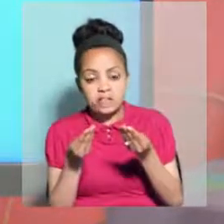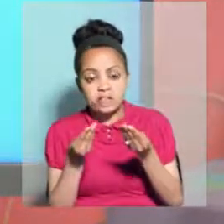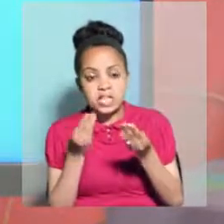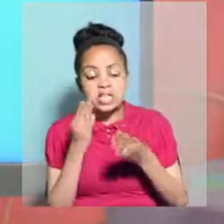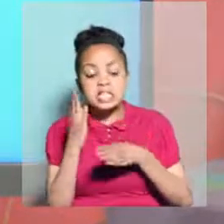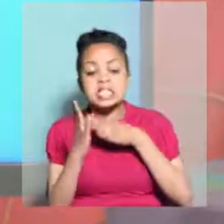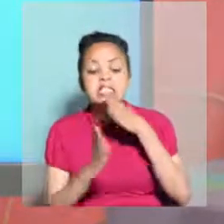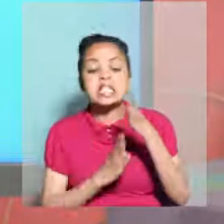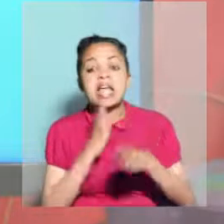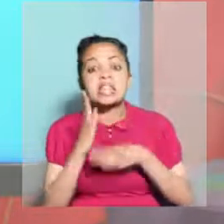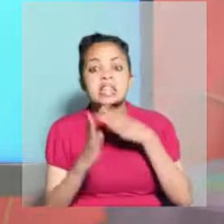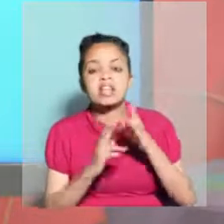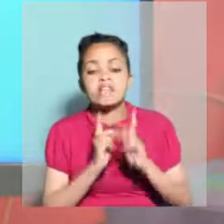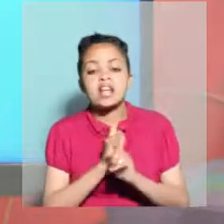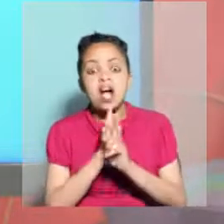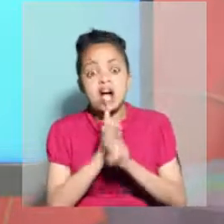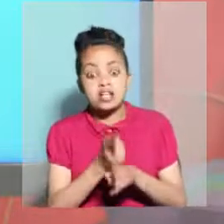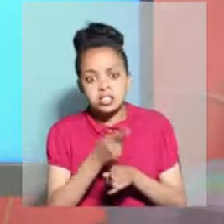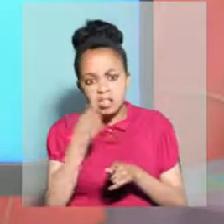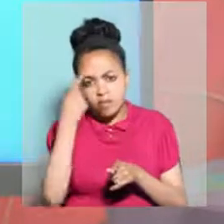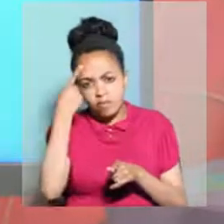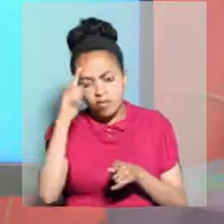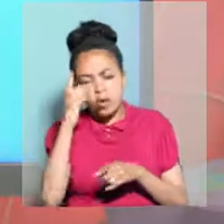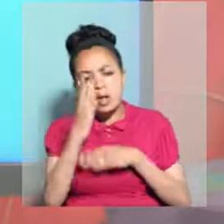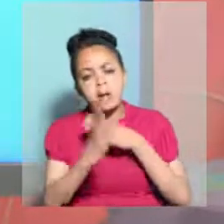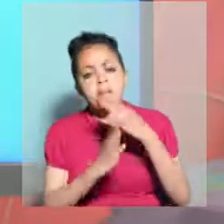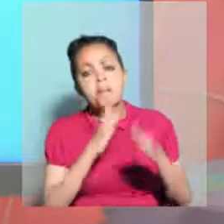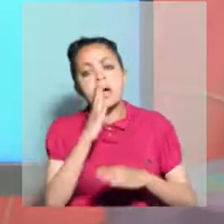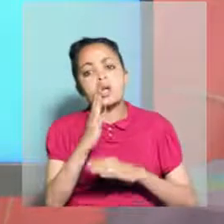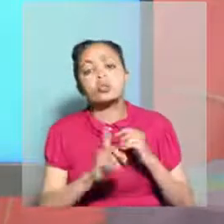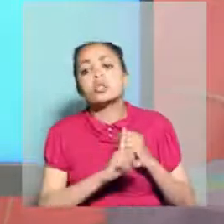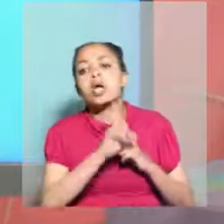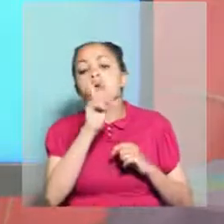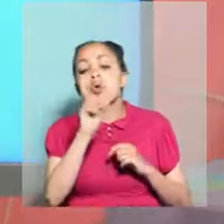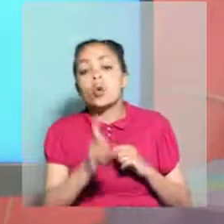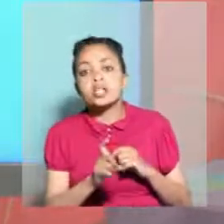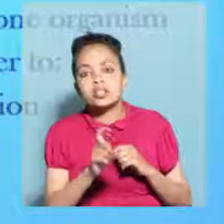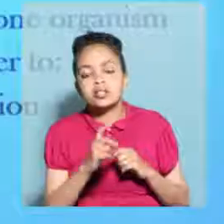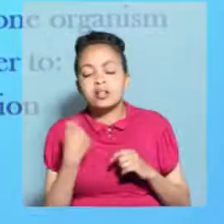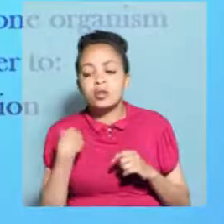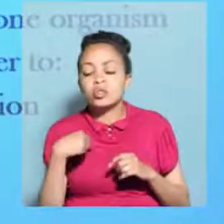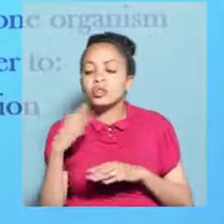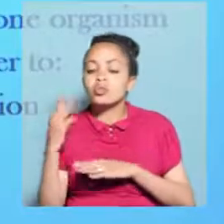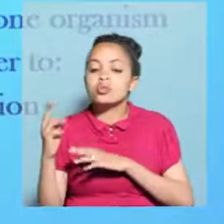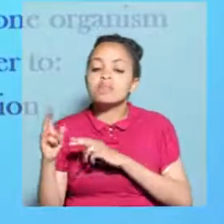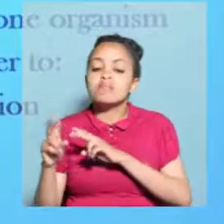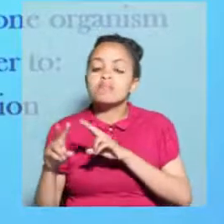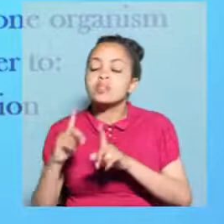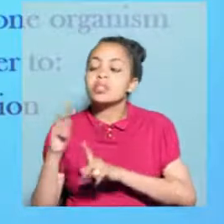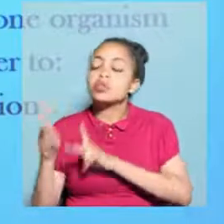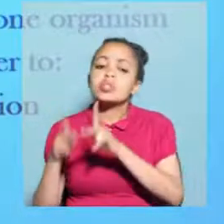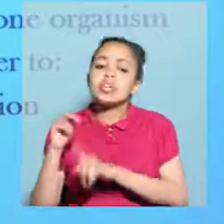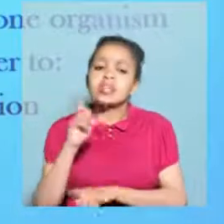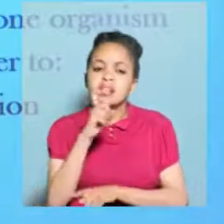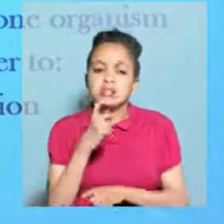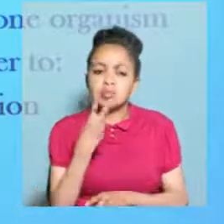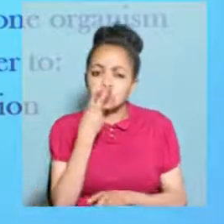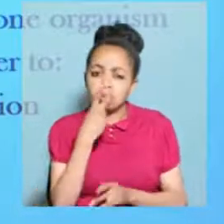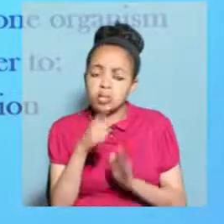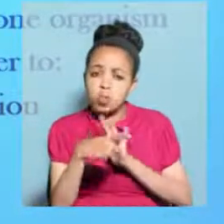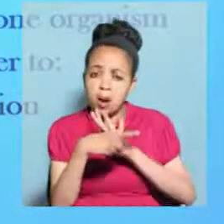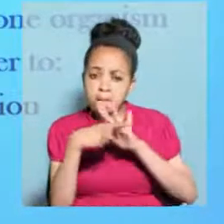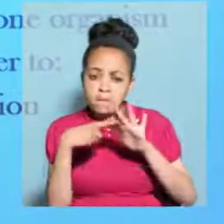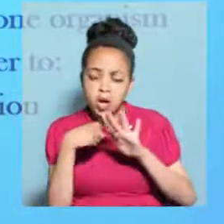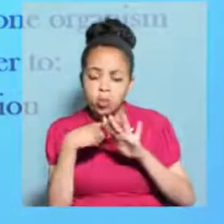scientific answer for a biological question that our society encountered. For example, to see one by